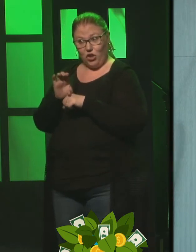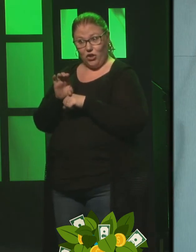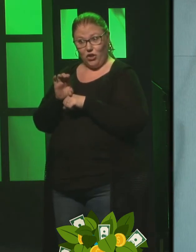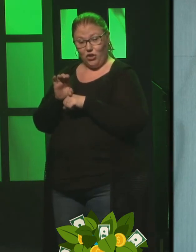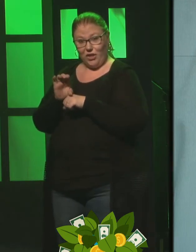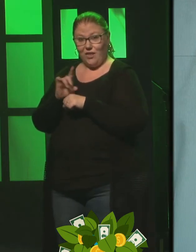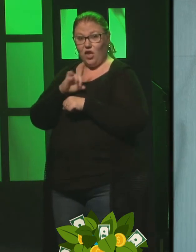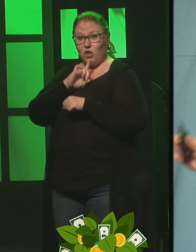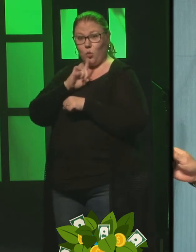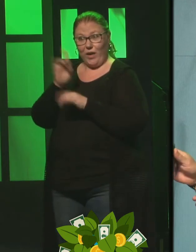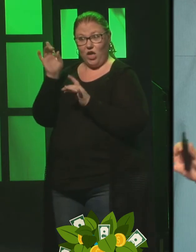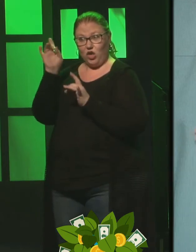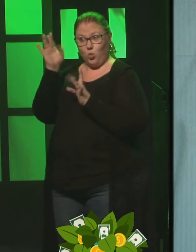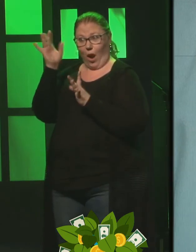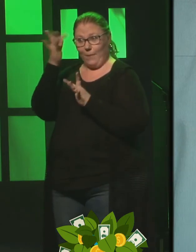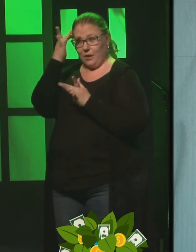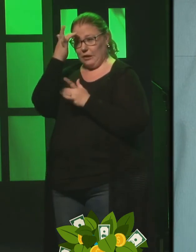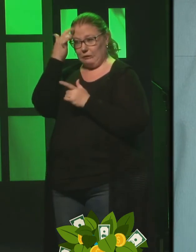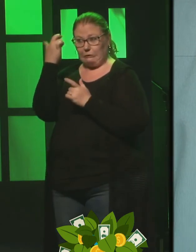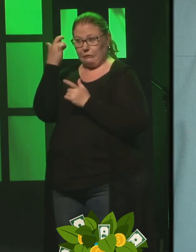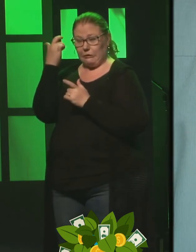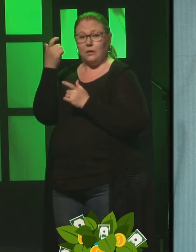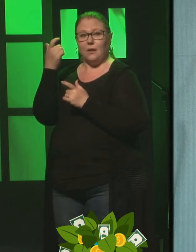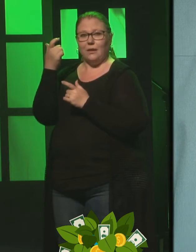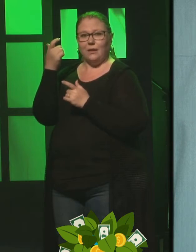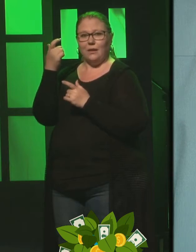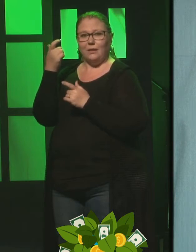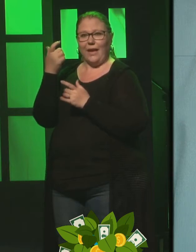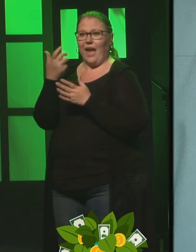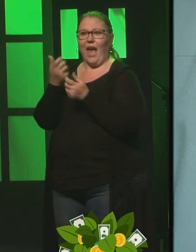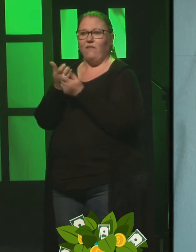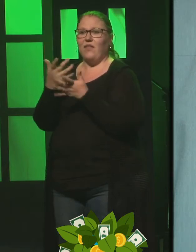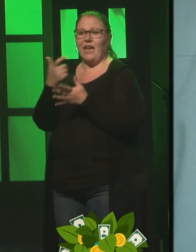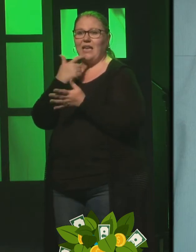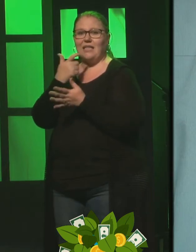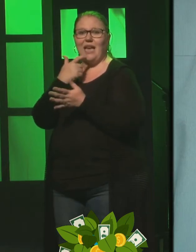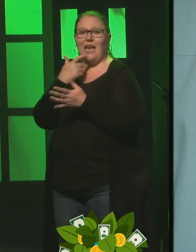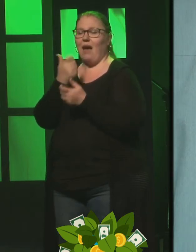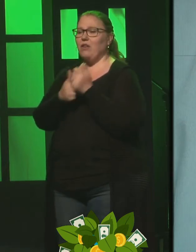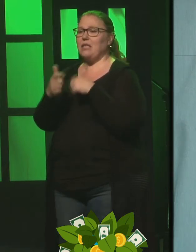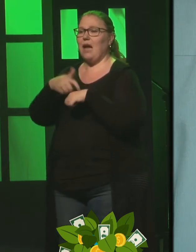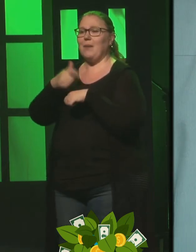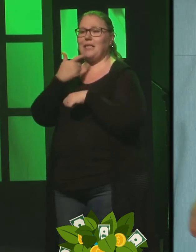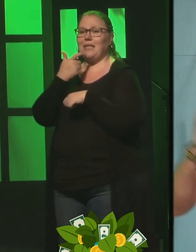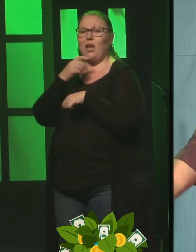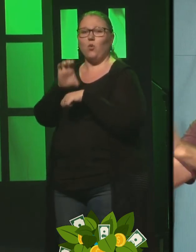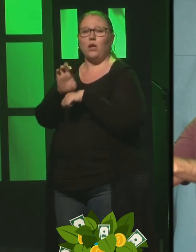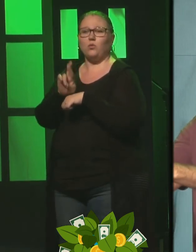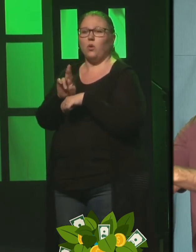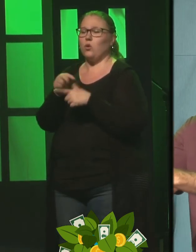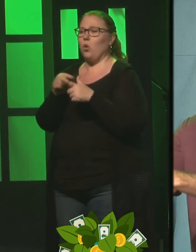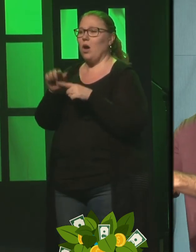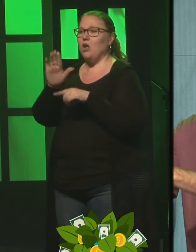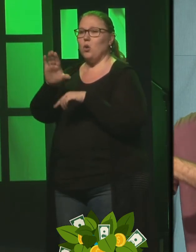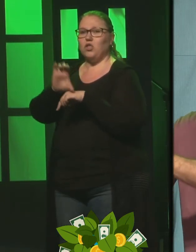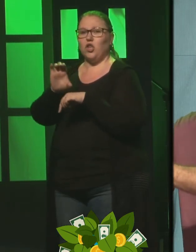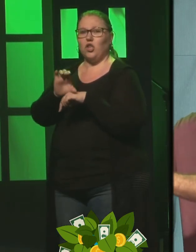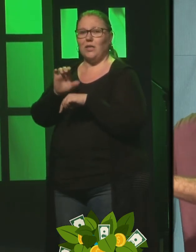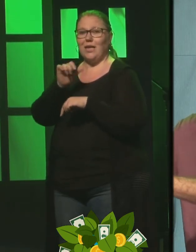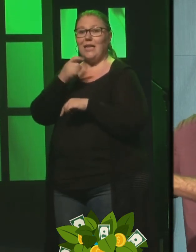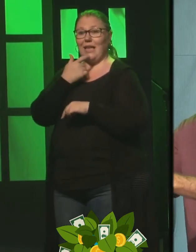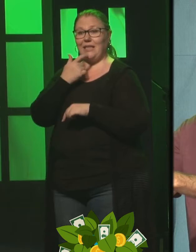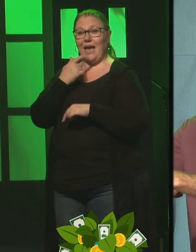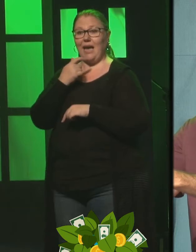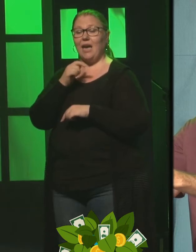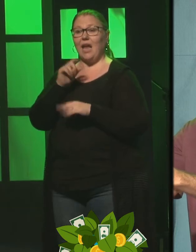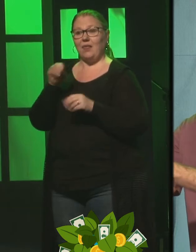there's a real trauma there, just take what I'm going to say, and every time I might say Crossroads or your church, say to a nonprofit that you believe